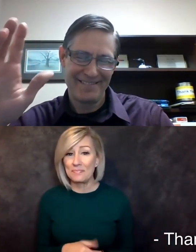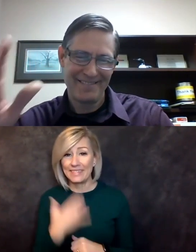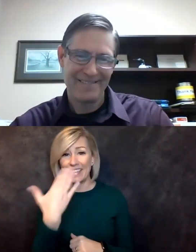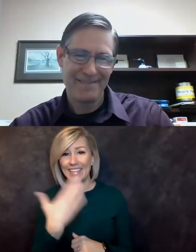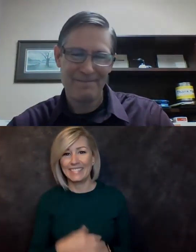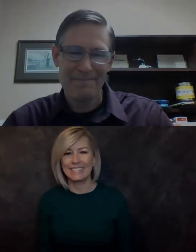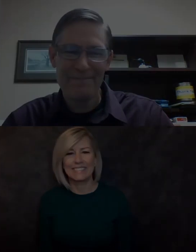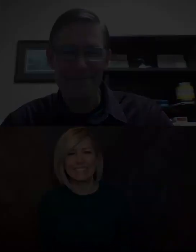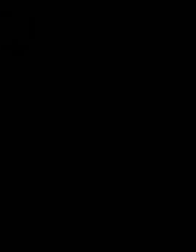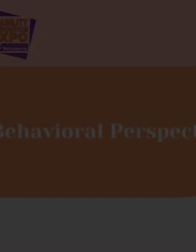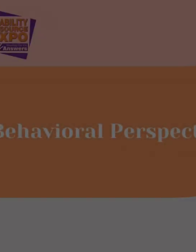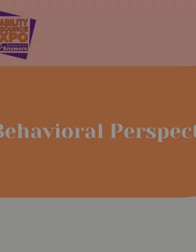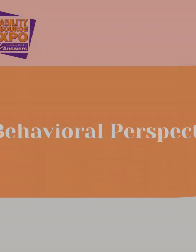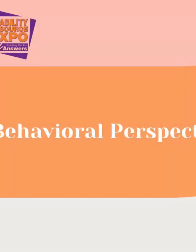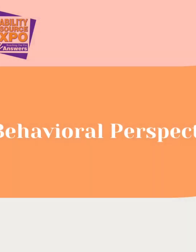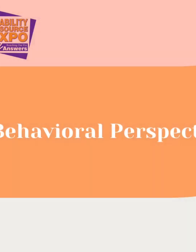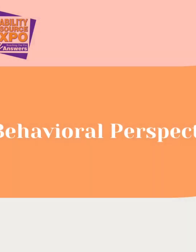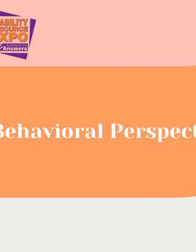Thank you.